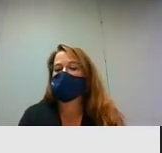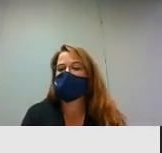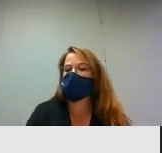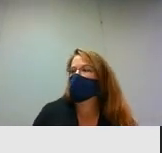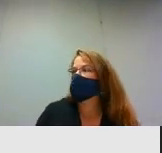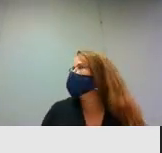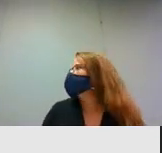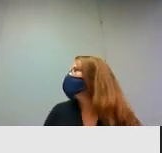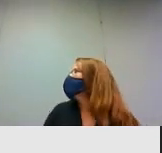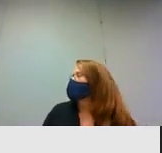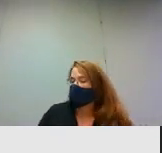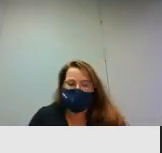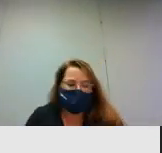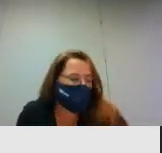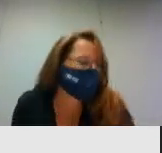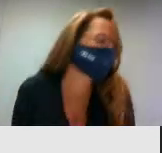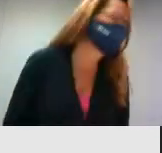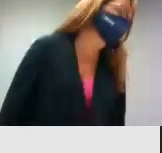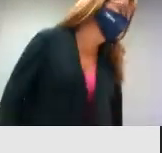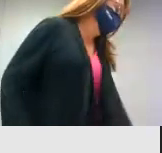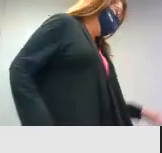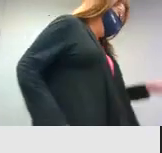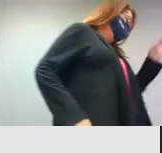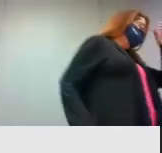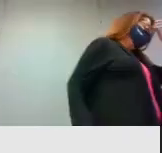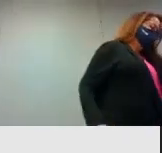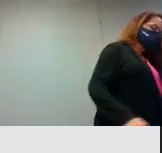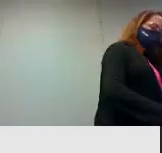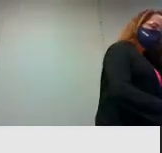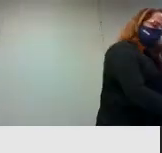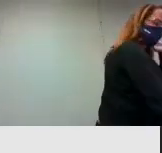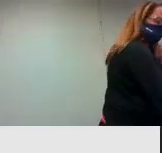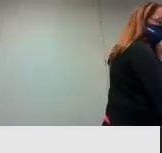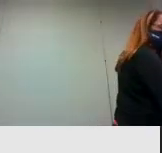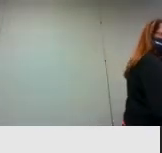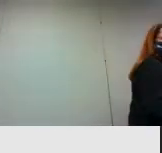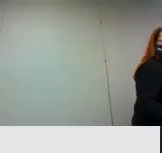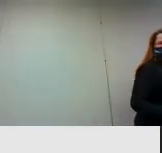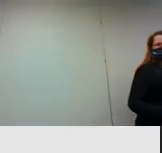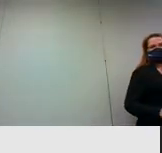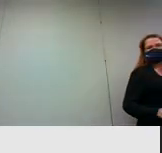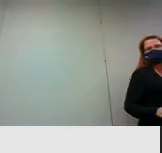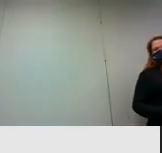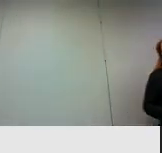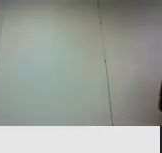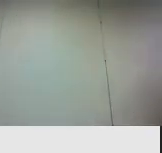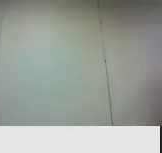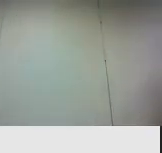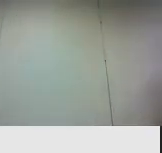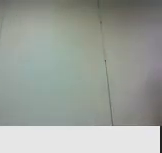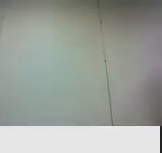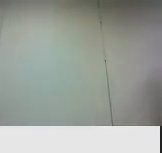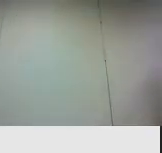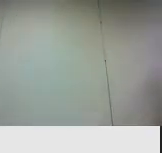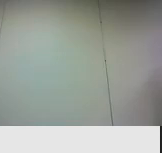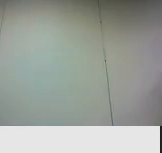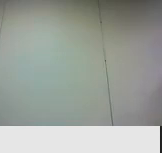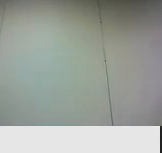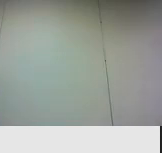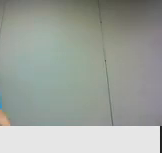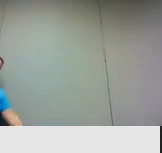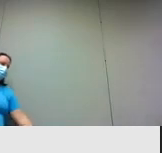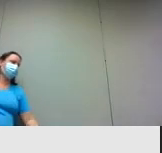that that's one, that's just to pin. Can I get you to move over just for a second for safety's sake? And I'll try and make an adjustment to that for you. Thank you. Okay,